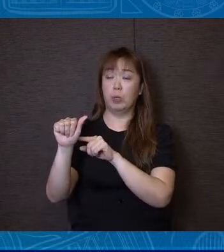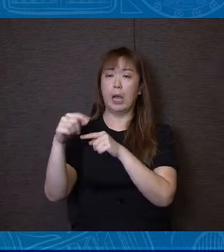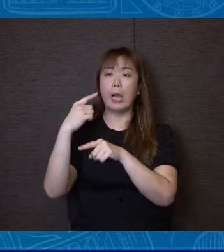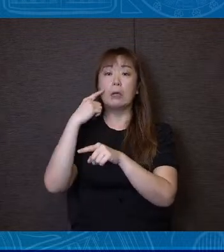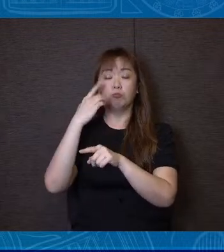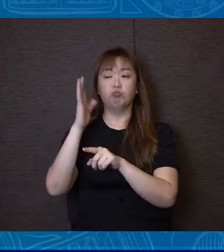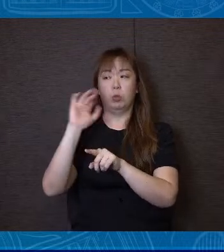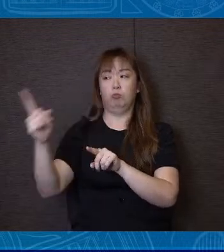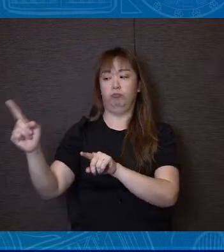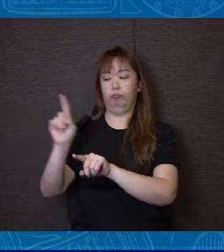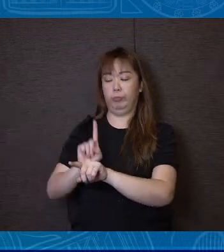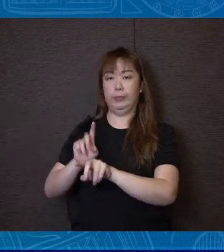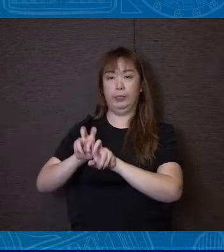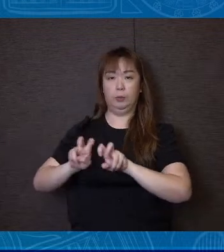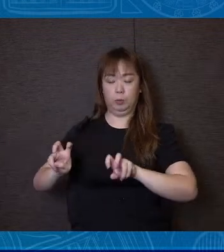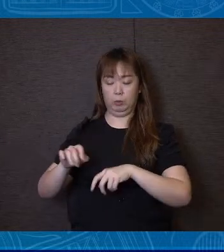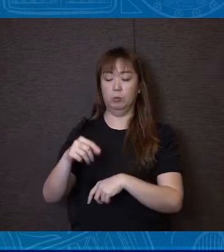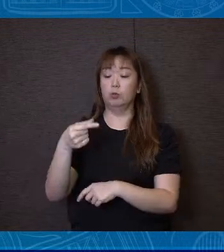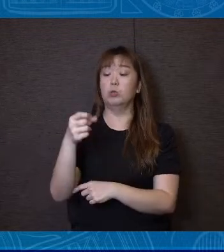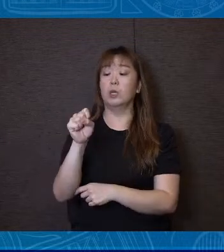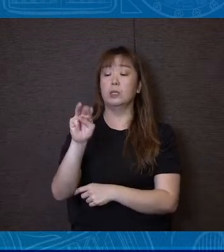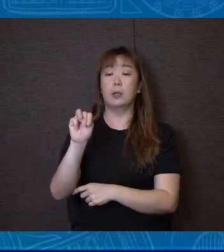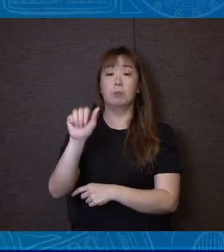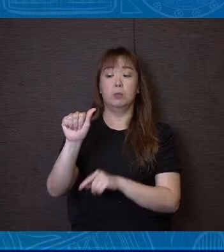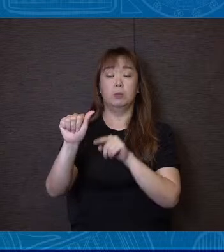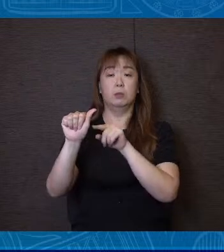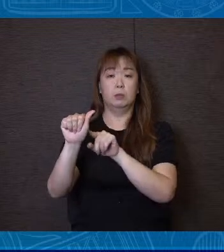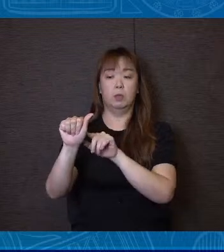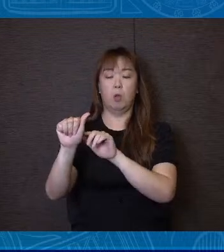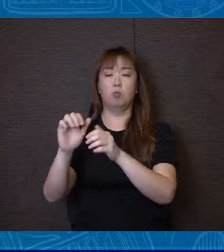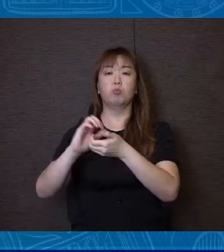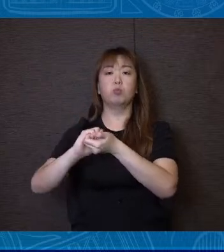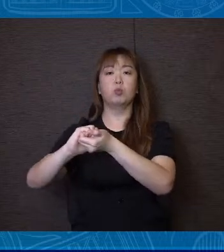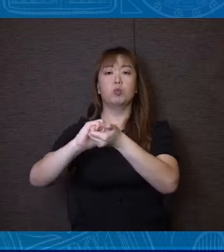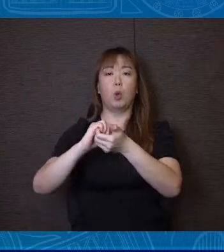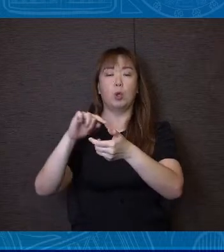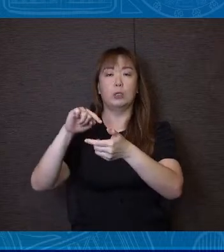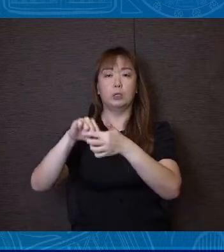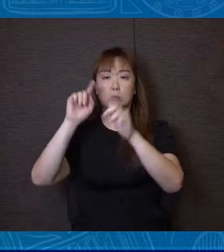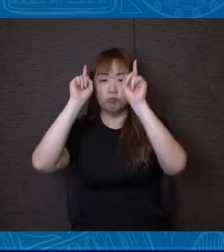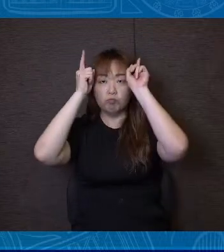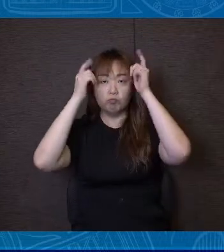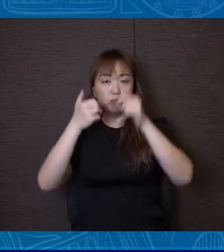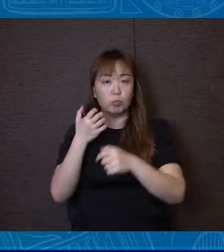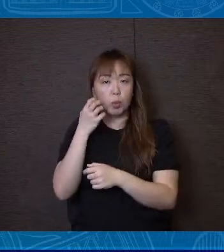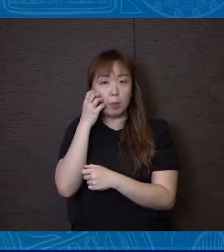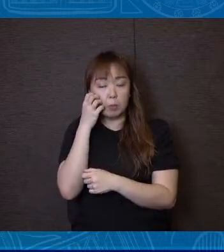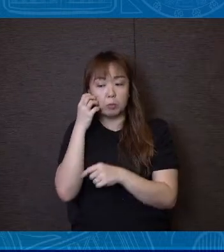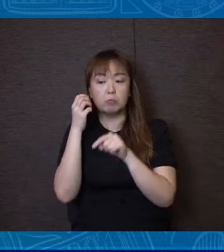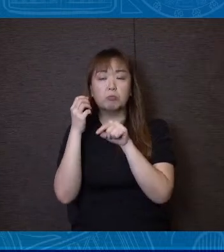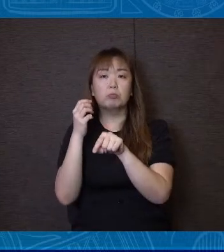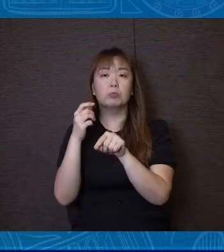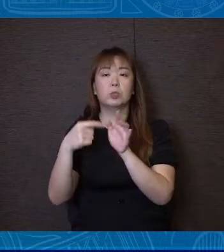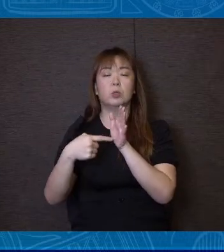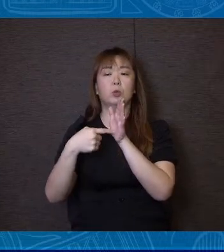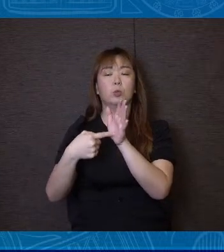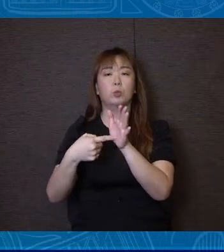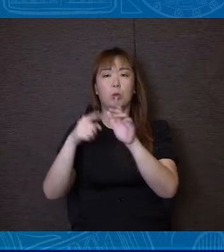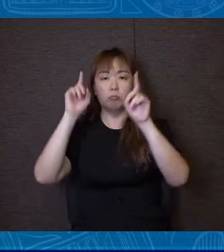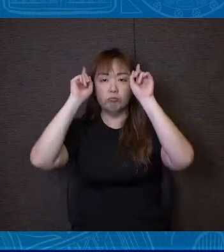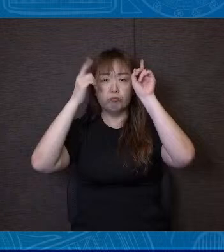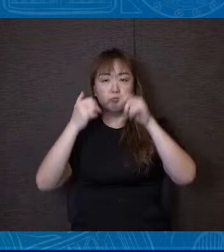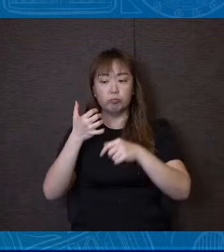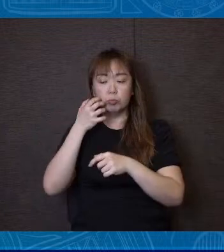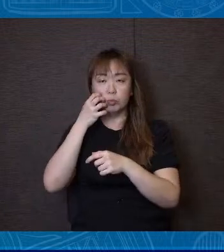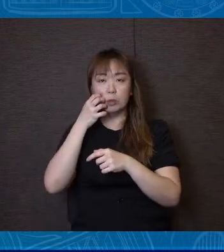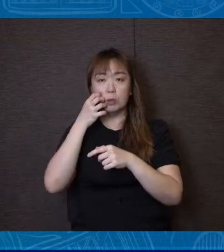well. So GSMA is an organization that represents the mobile operators, and they represent the telecom industry who are providing